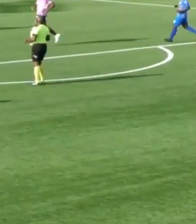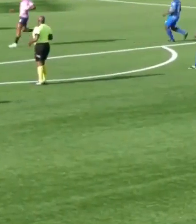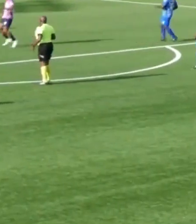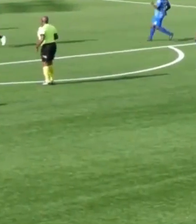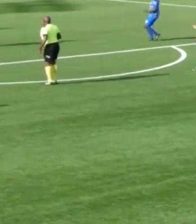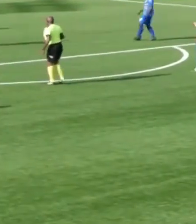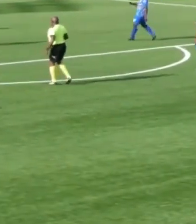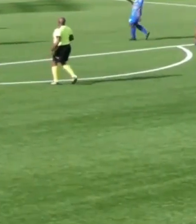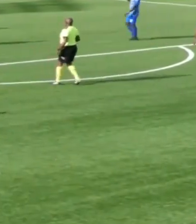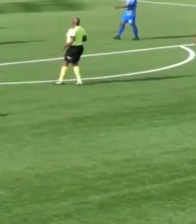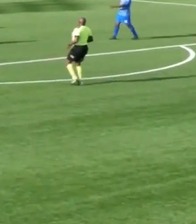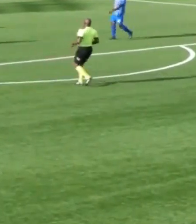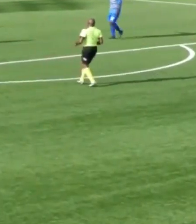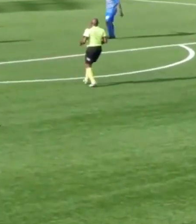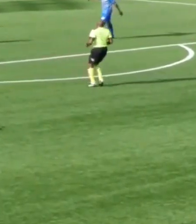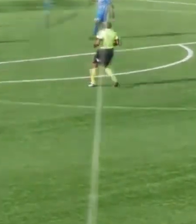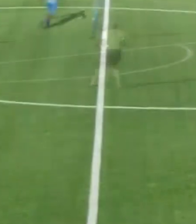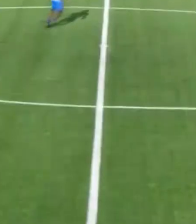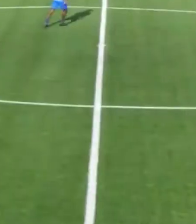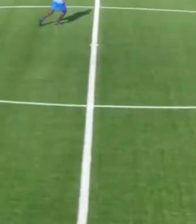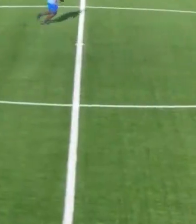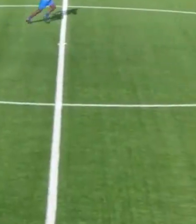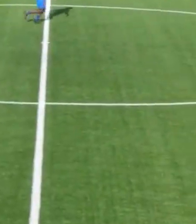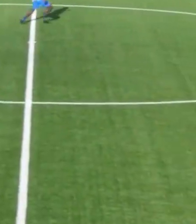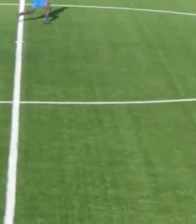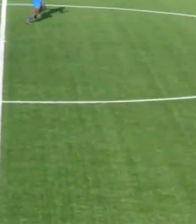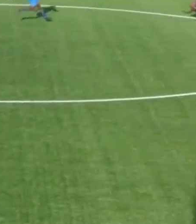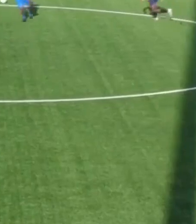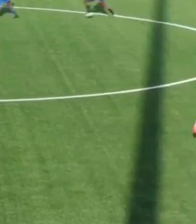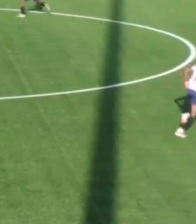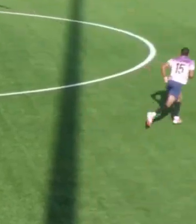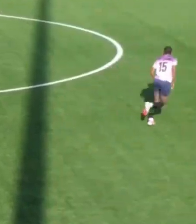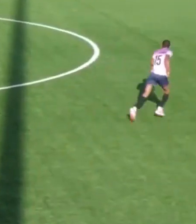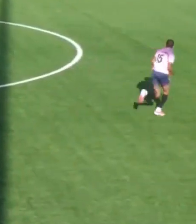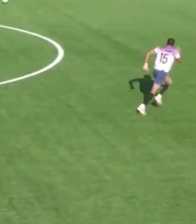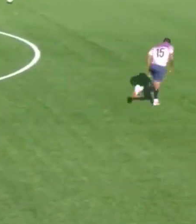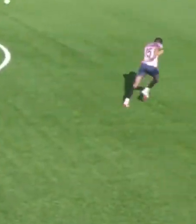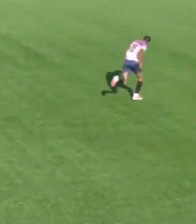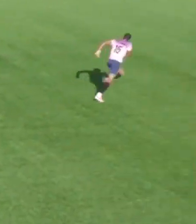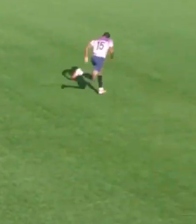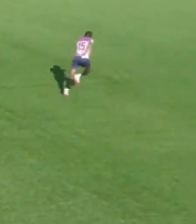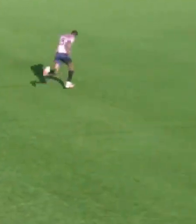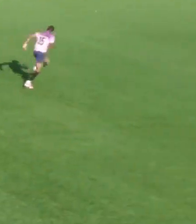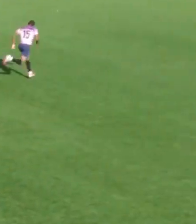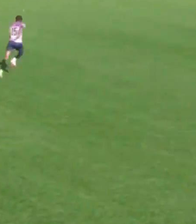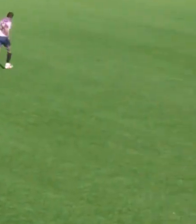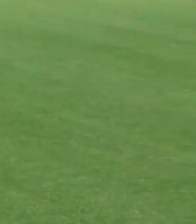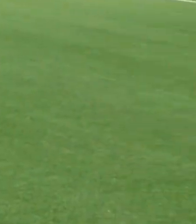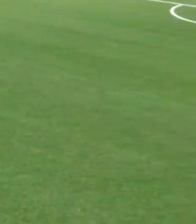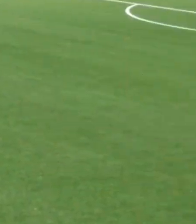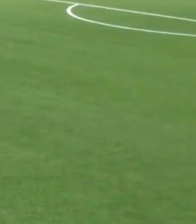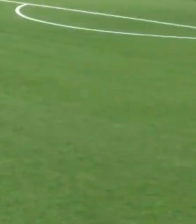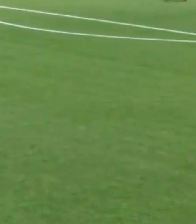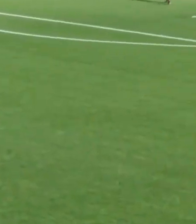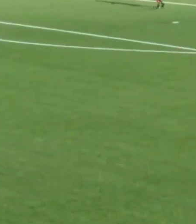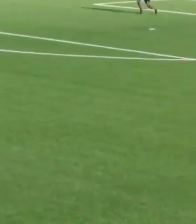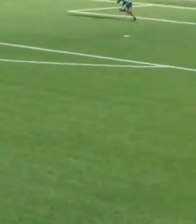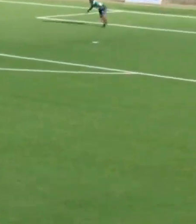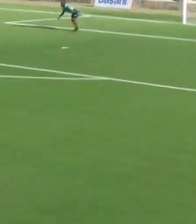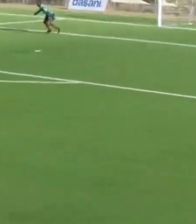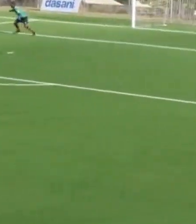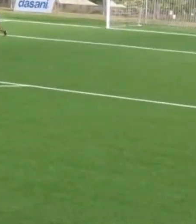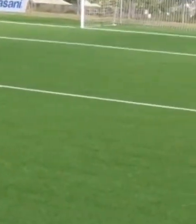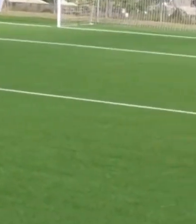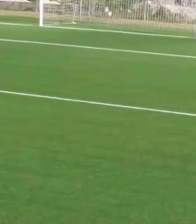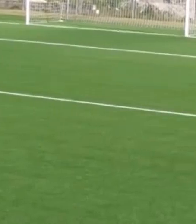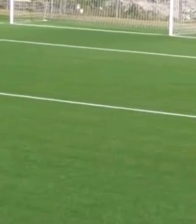alert and thwarted the effort. Gall Hill also went close. The Ellerton defence left stranded, and the keeper comes to the top of the